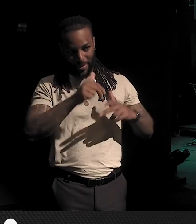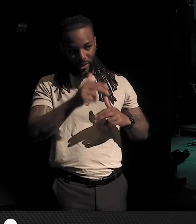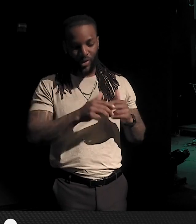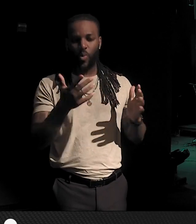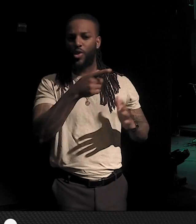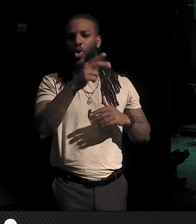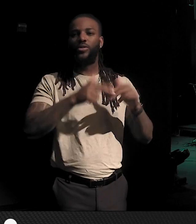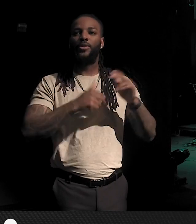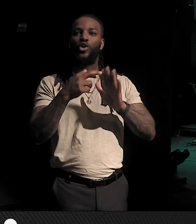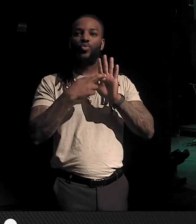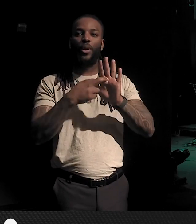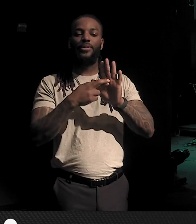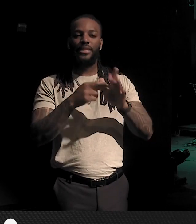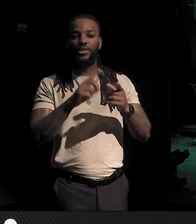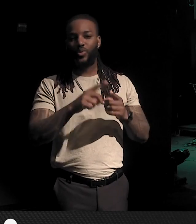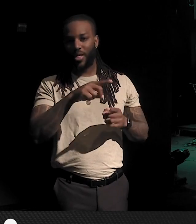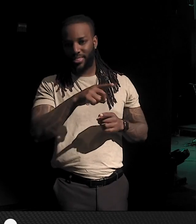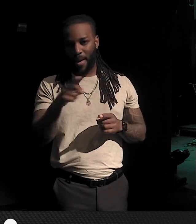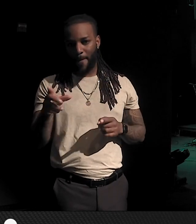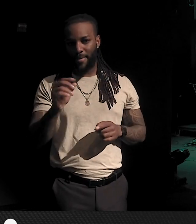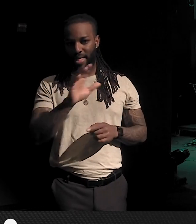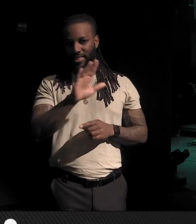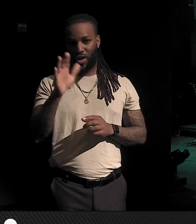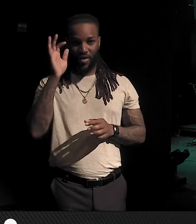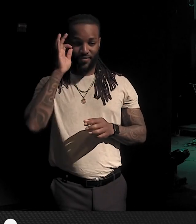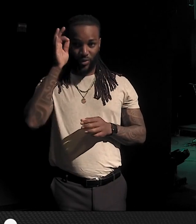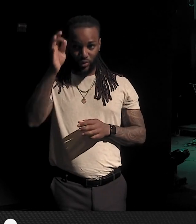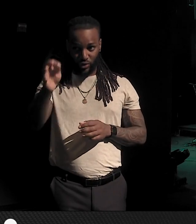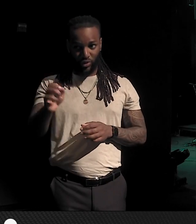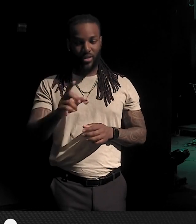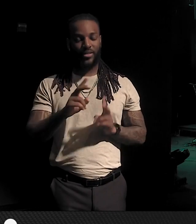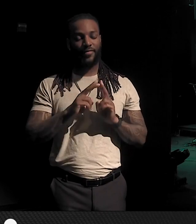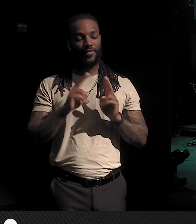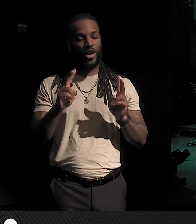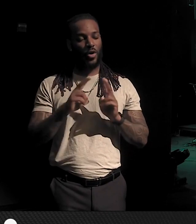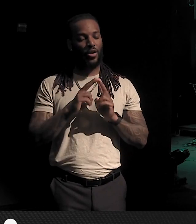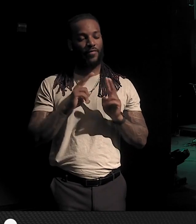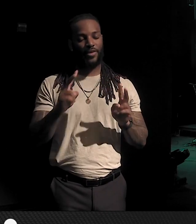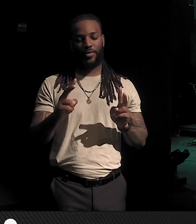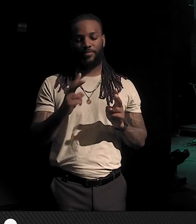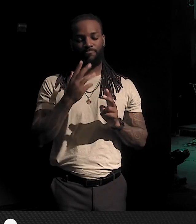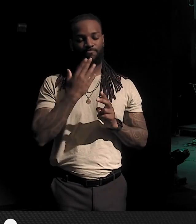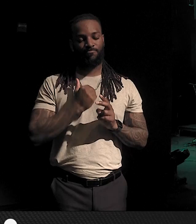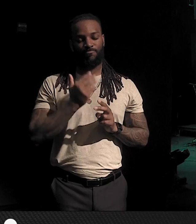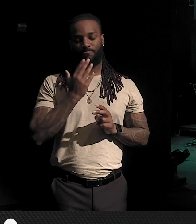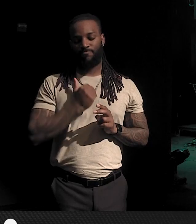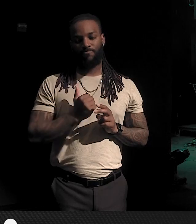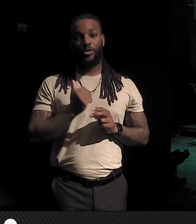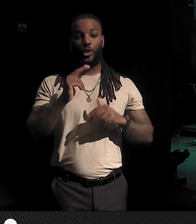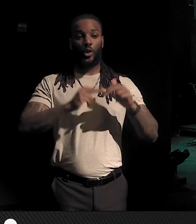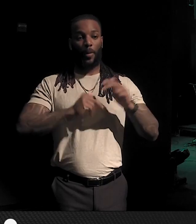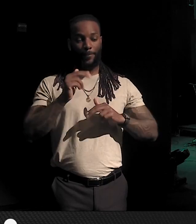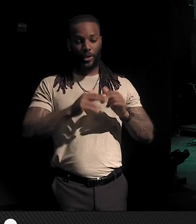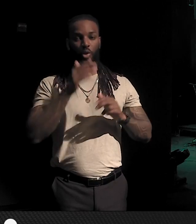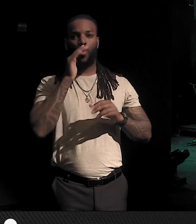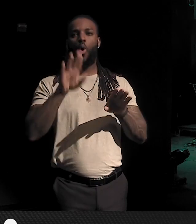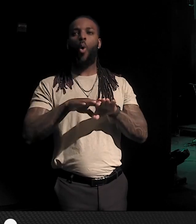buildings represent to them and to their future. It's very, very, very exciting. We're gonna have, the buildings will open up